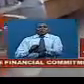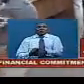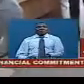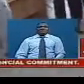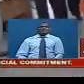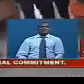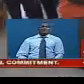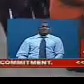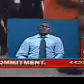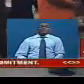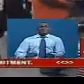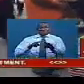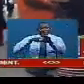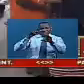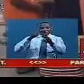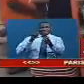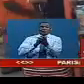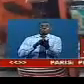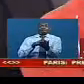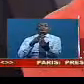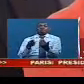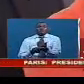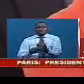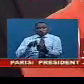retail outlet. The chair for both events